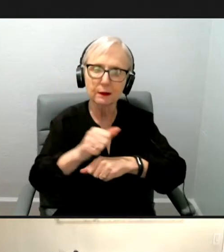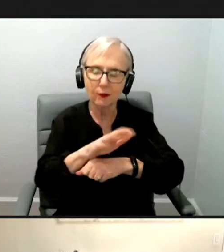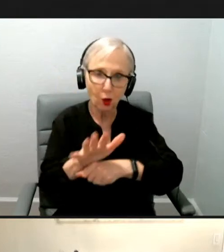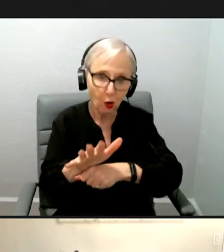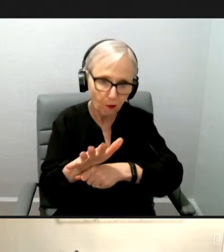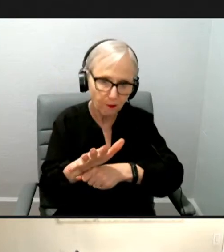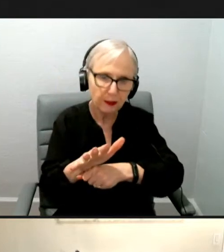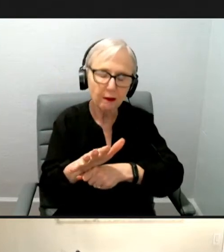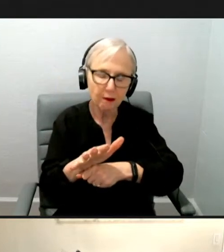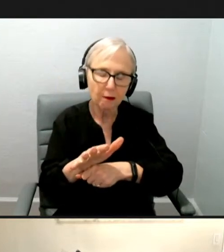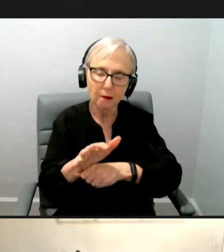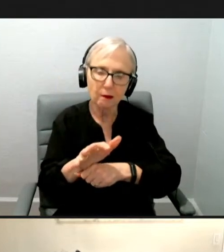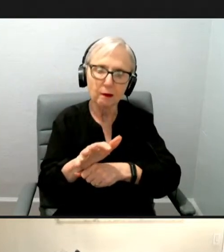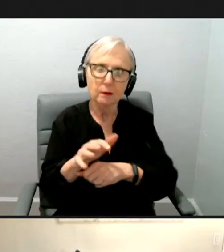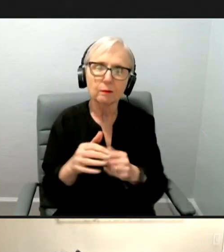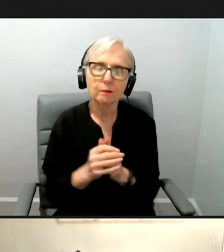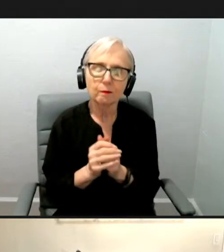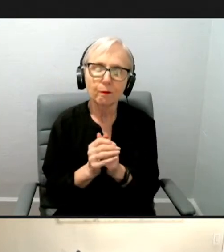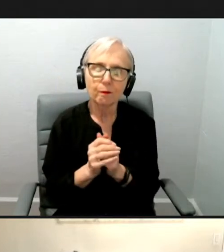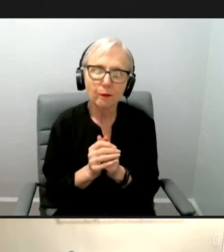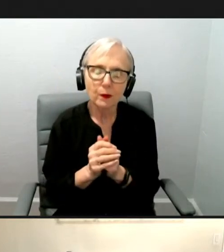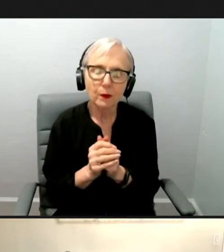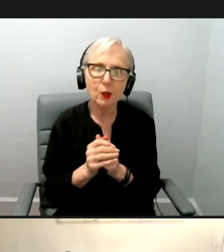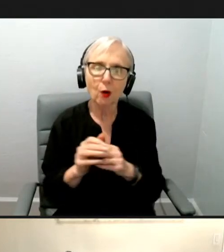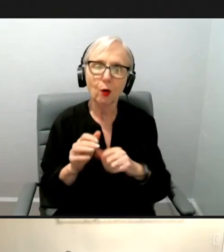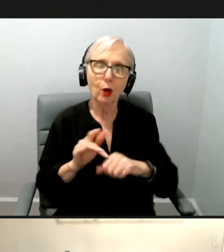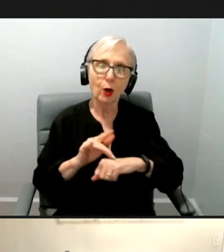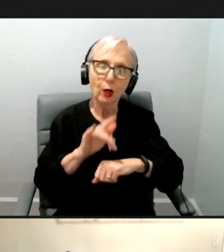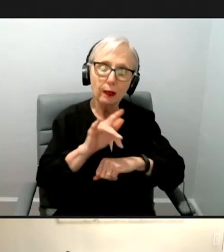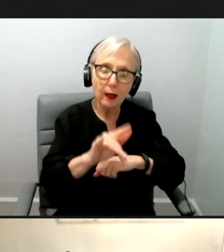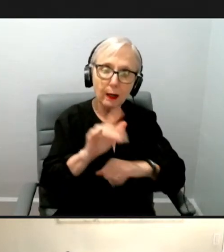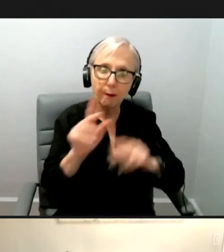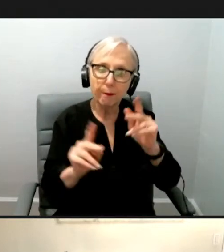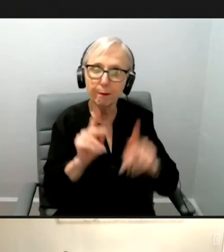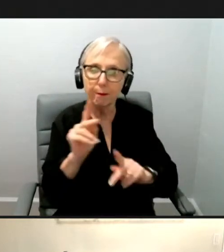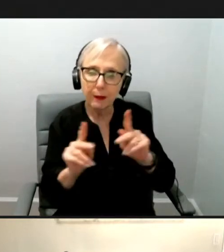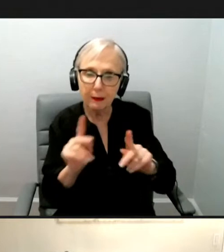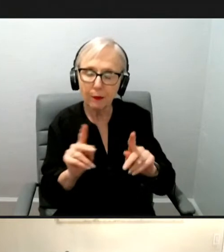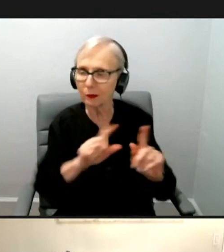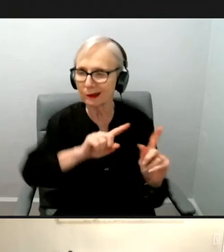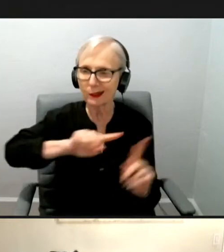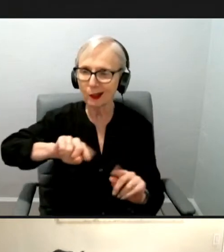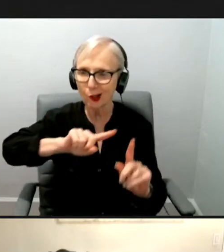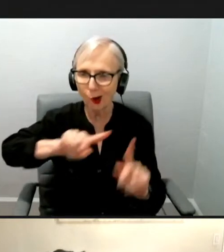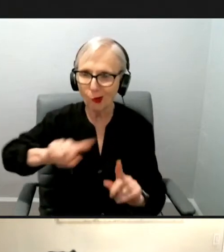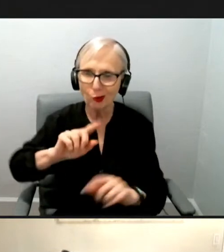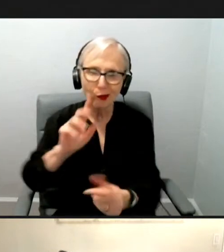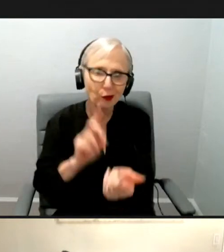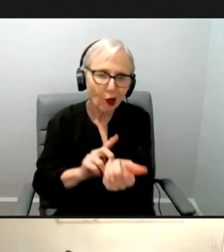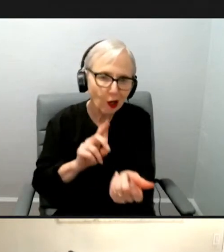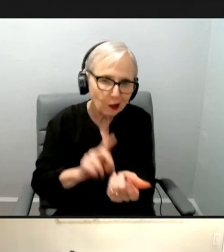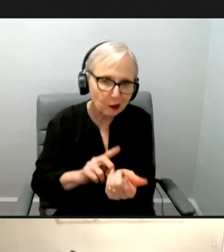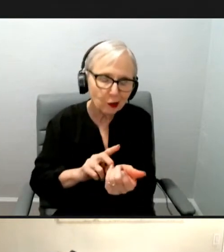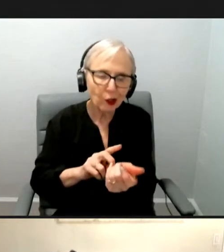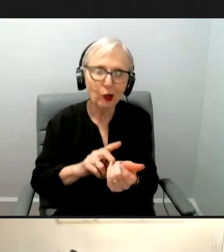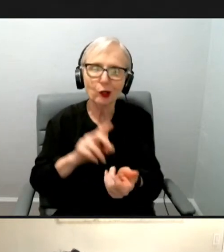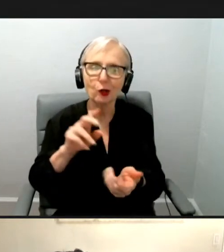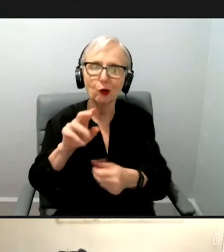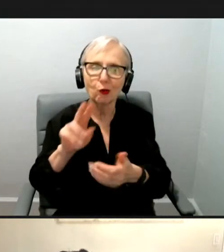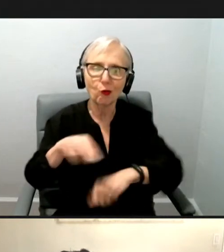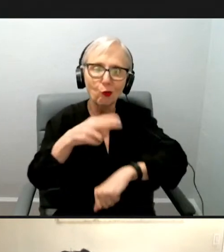the, pandemic. And so early on, people were not going to see their primary care physician. They were not getting normal